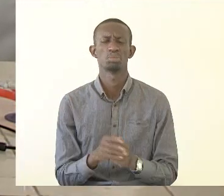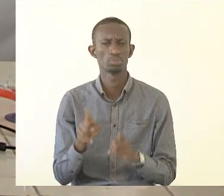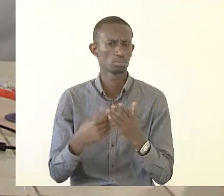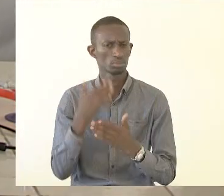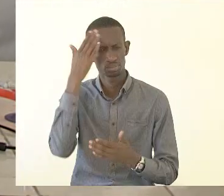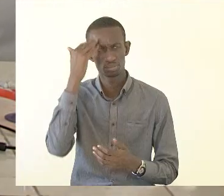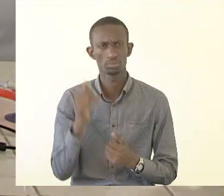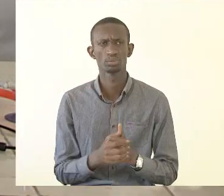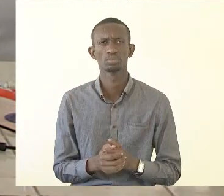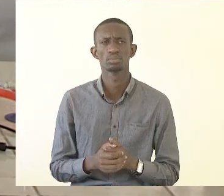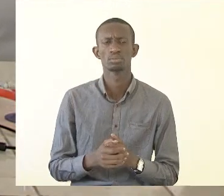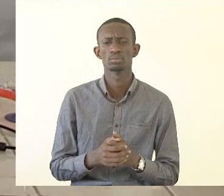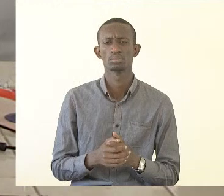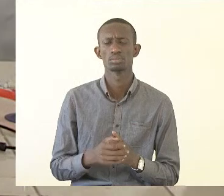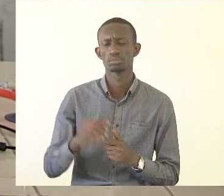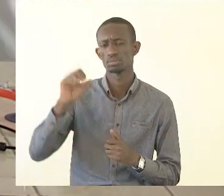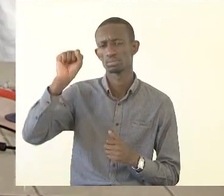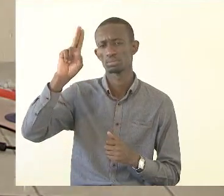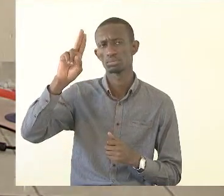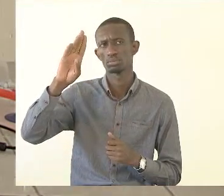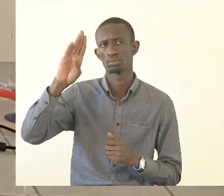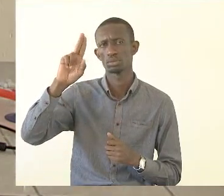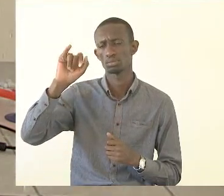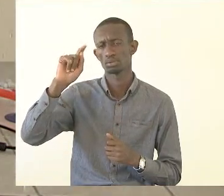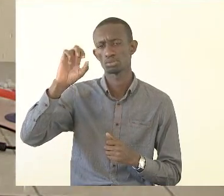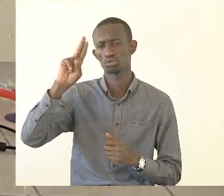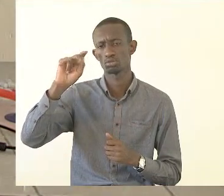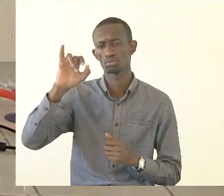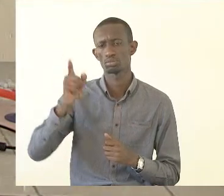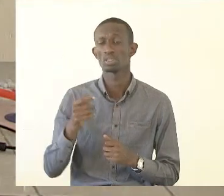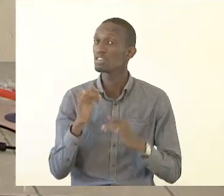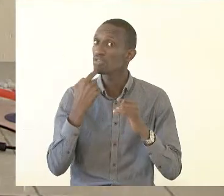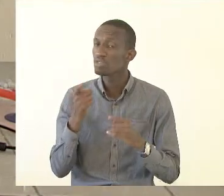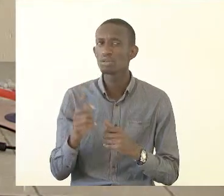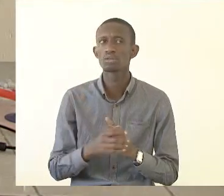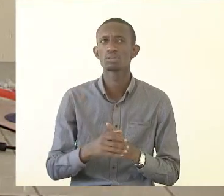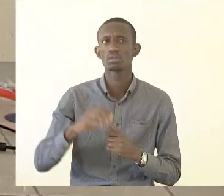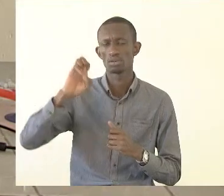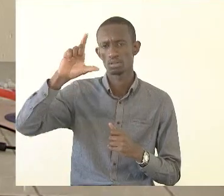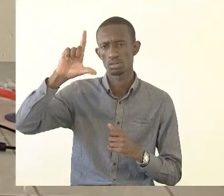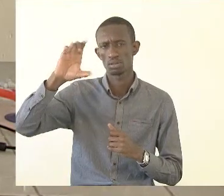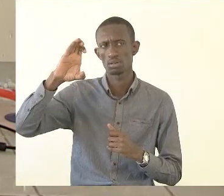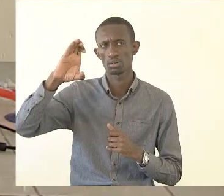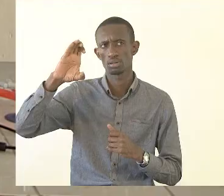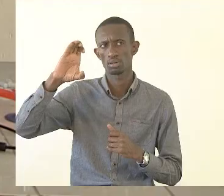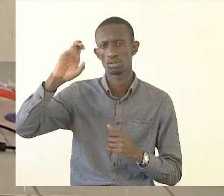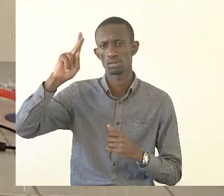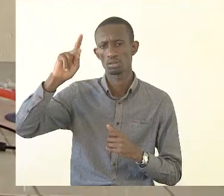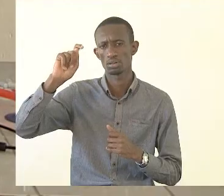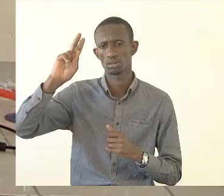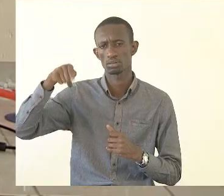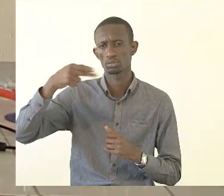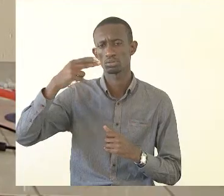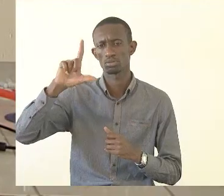substitution. So when you say electrophilic substitution, you are also correct, but you are becoming more general. So it